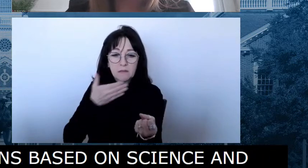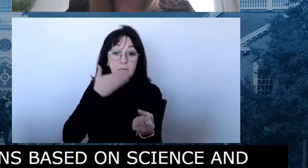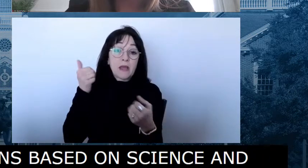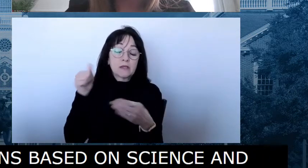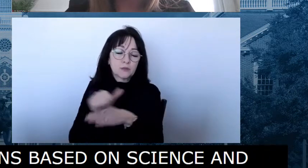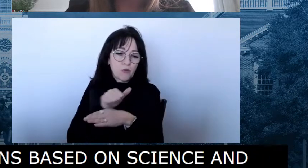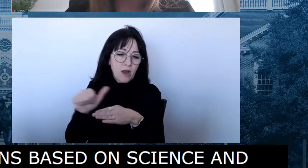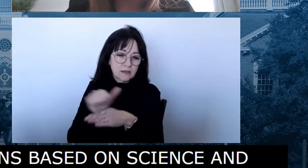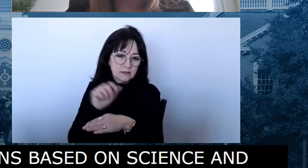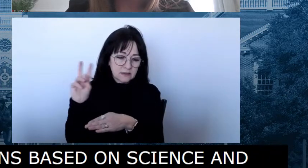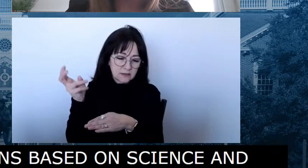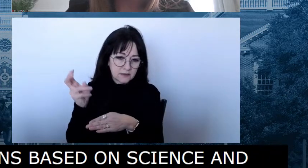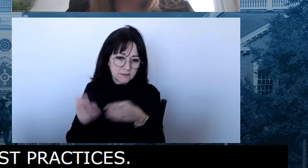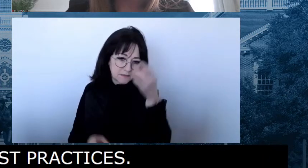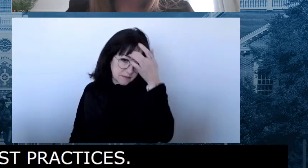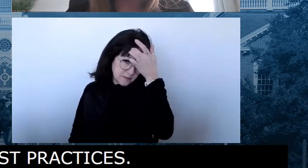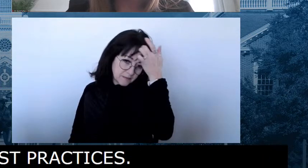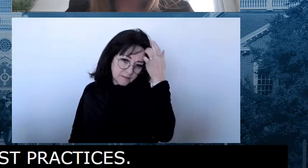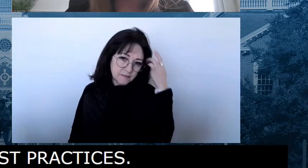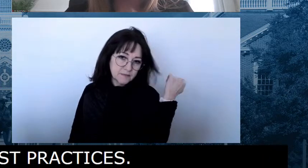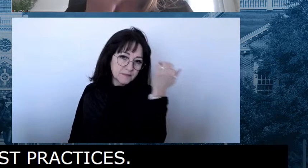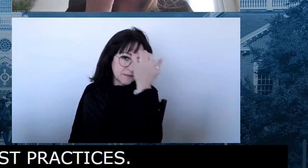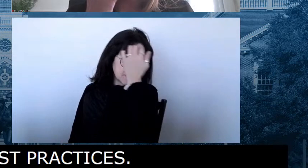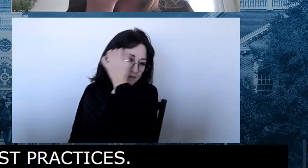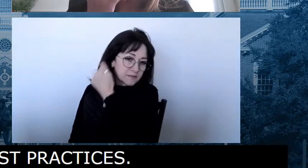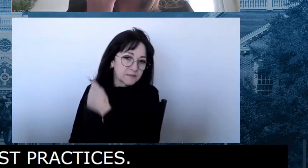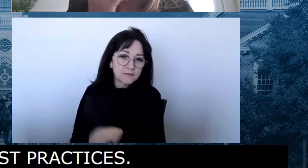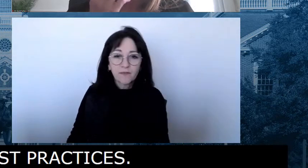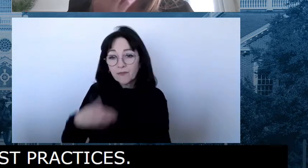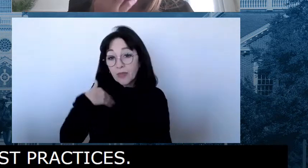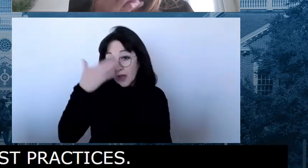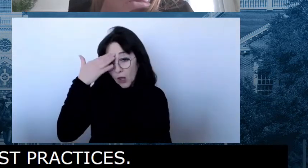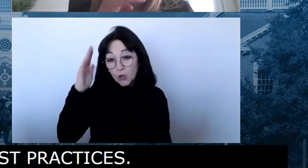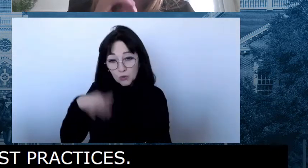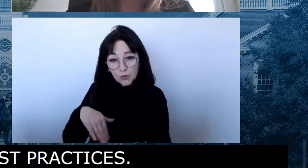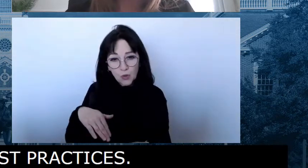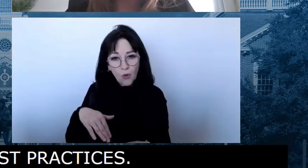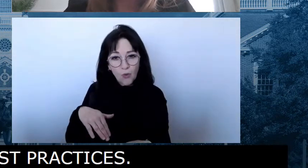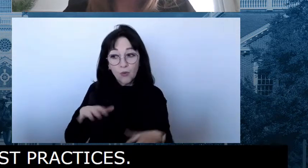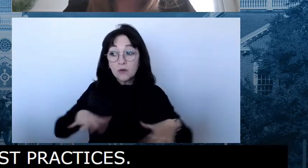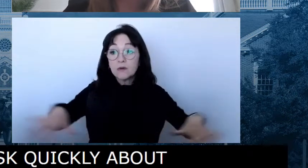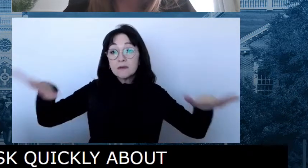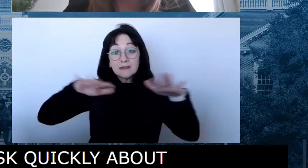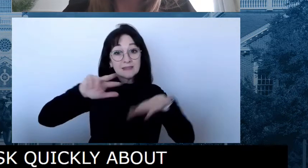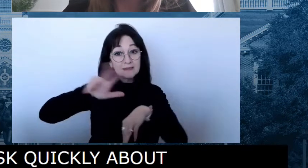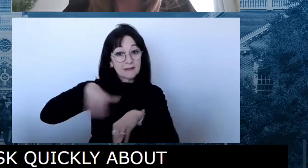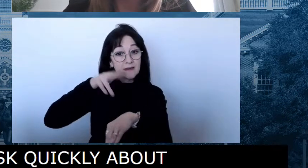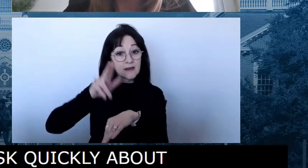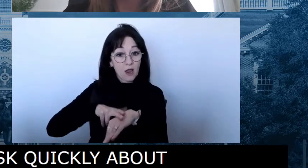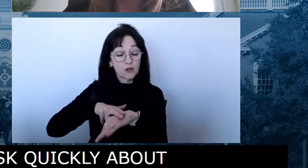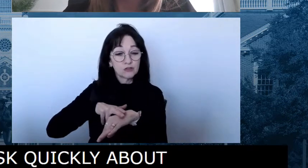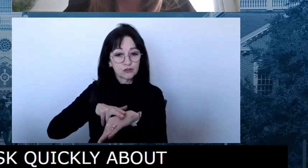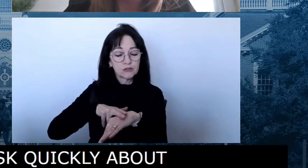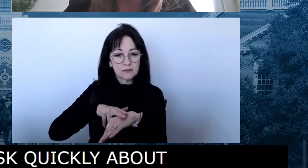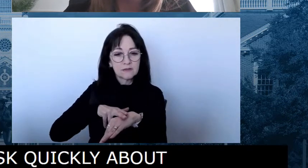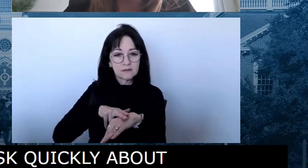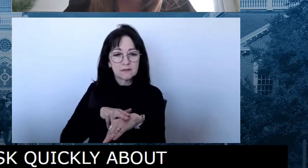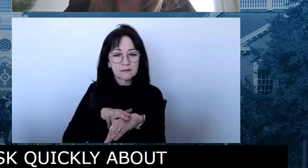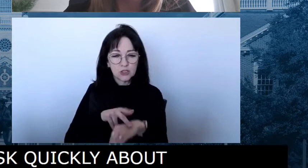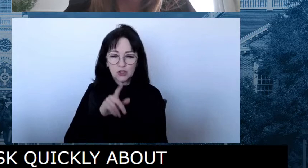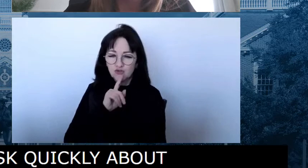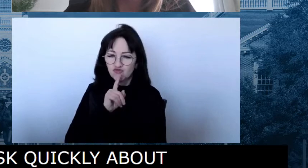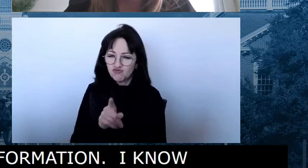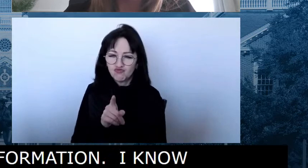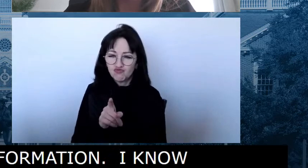about misinformation and disinformation. I know nationally, it's been revealed that it's really a small